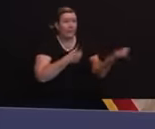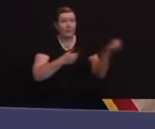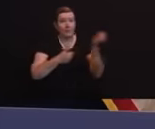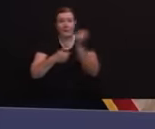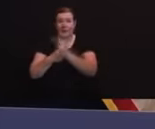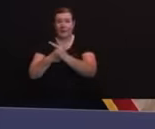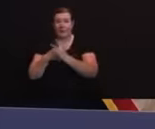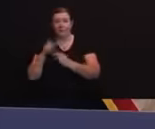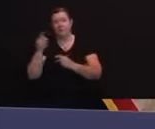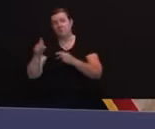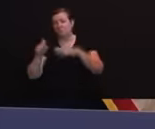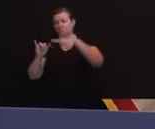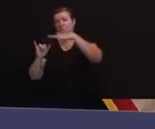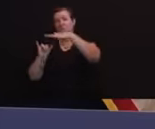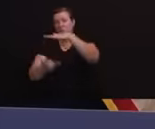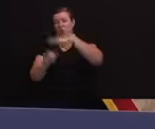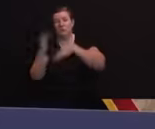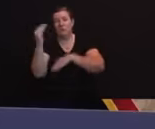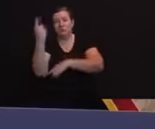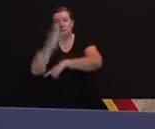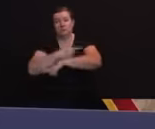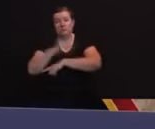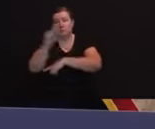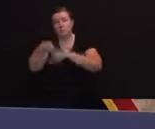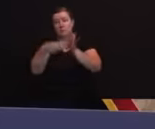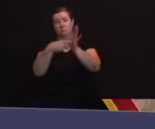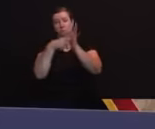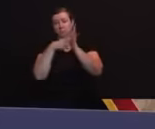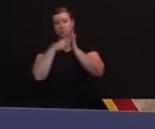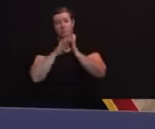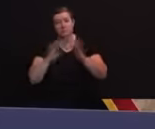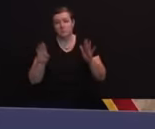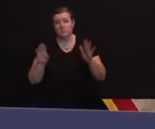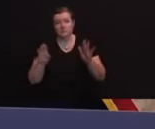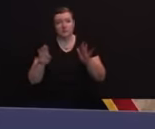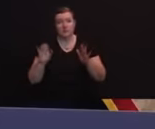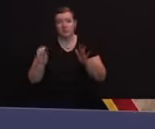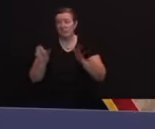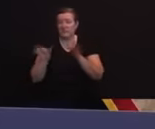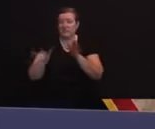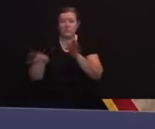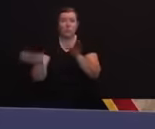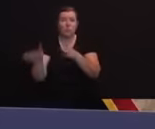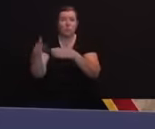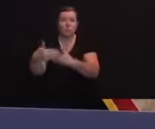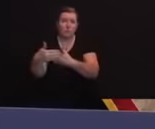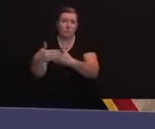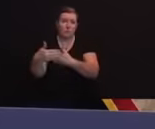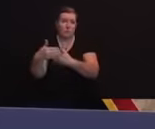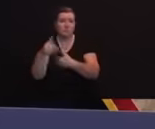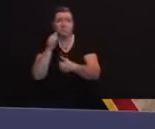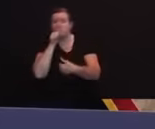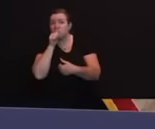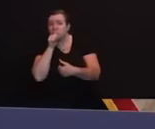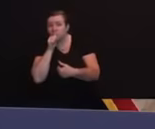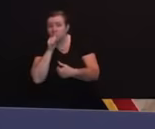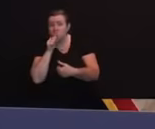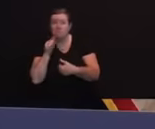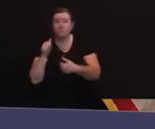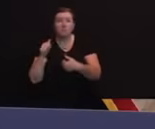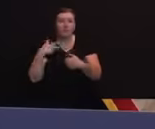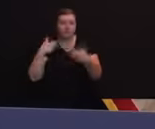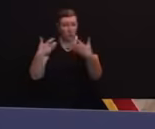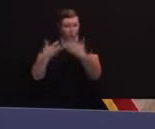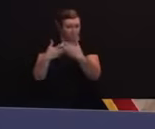may be quarantined in their private residence or room. If the resident has a roommate, the resident should be